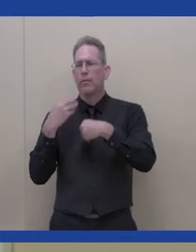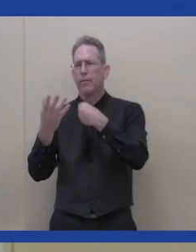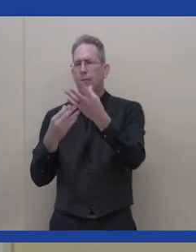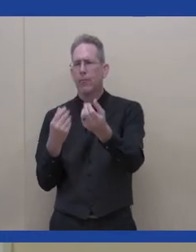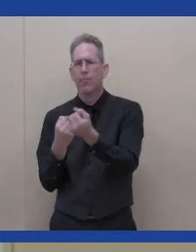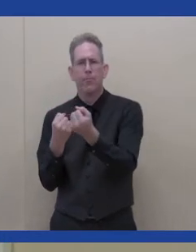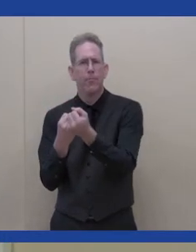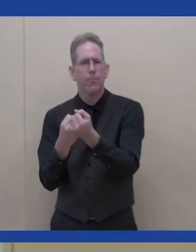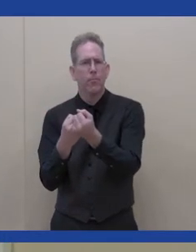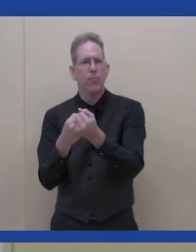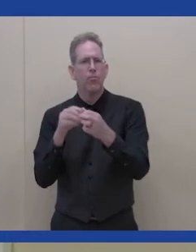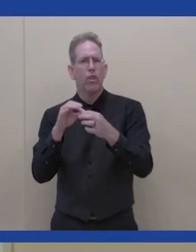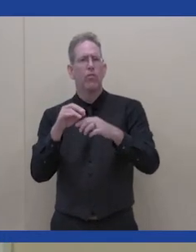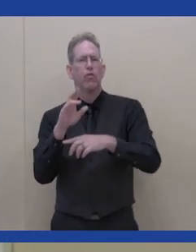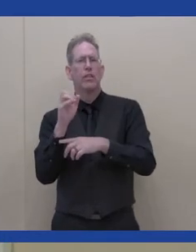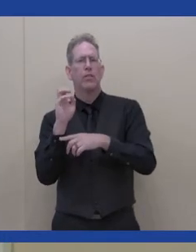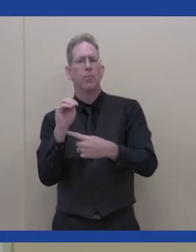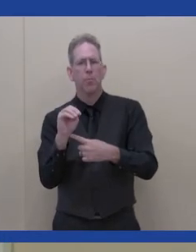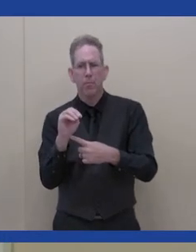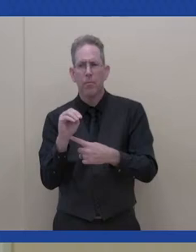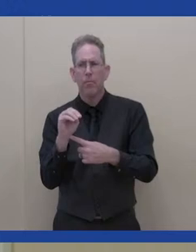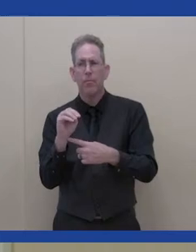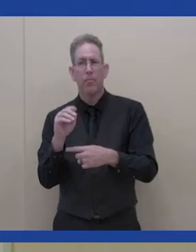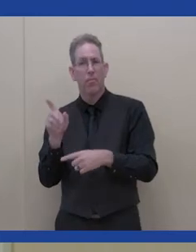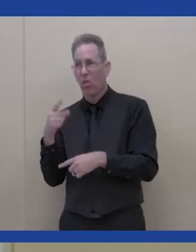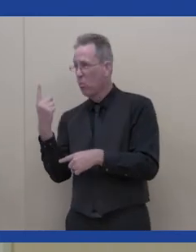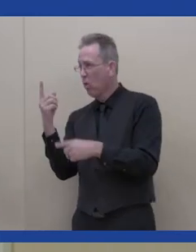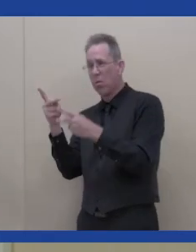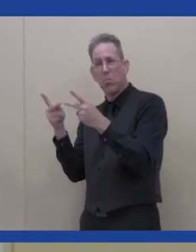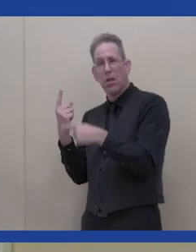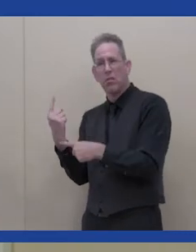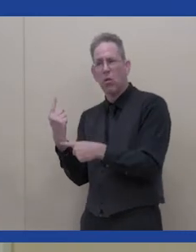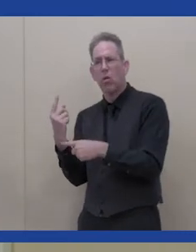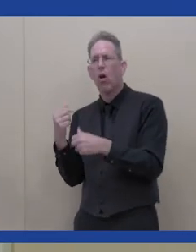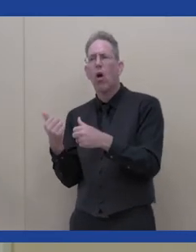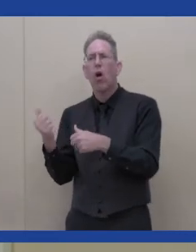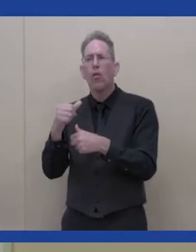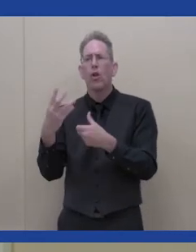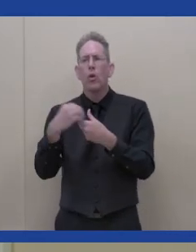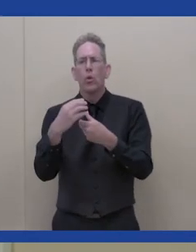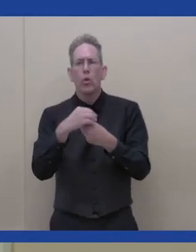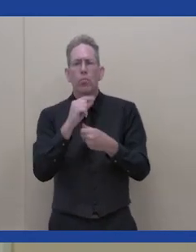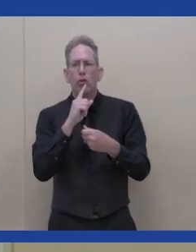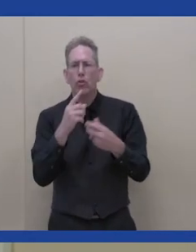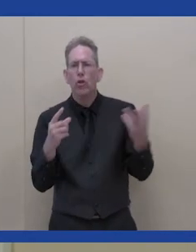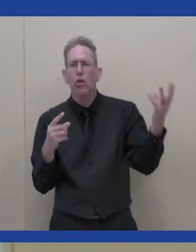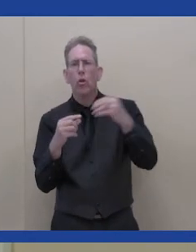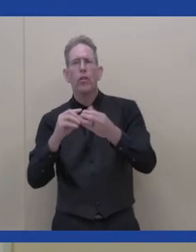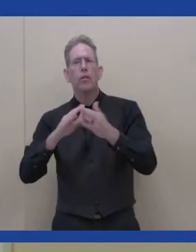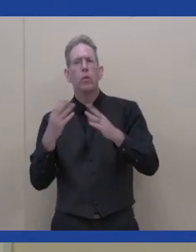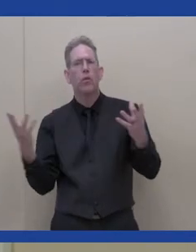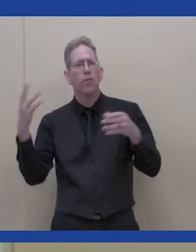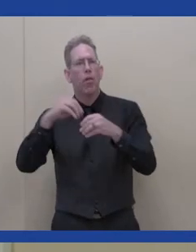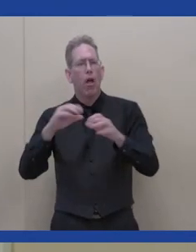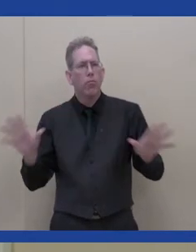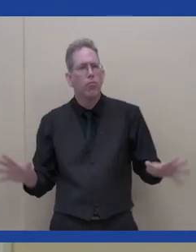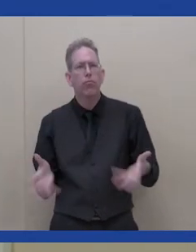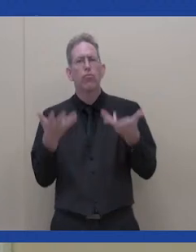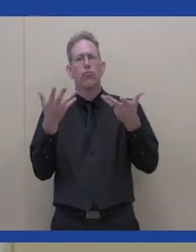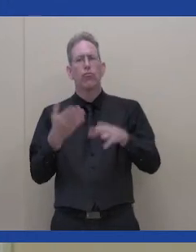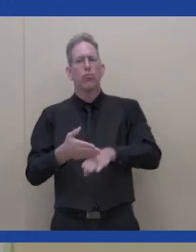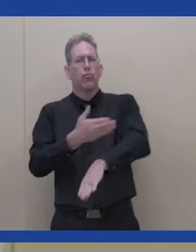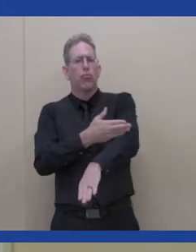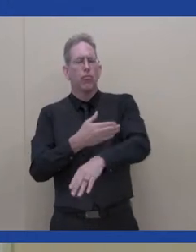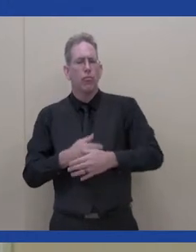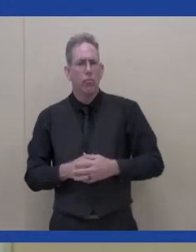We all have a part to play to foster an inclusive community. Burlington is a community where we care deeply for our